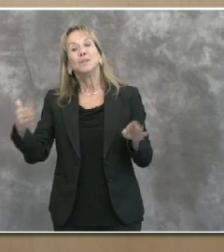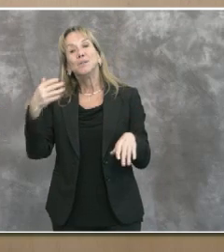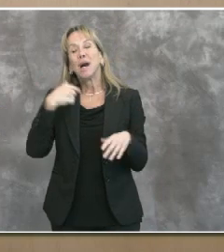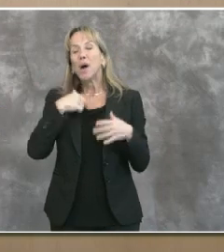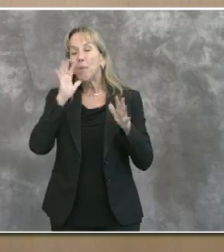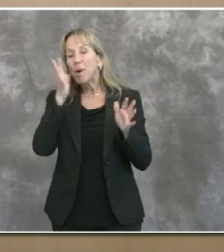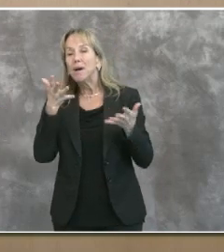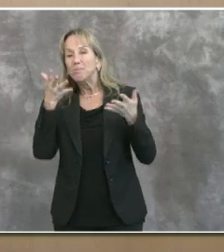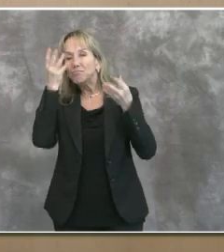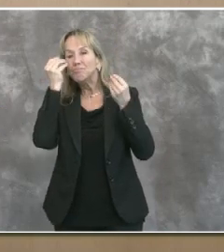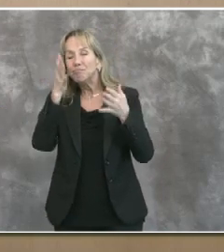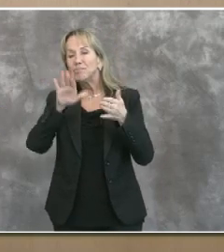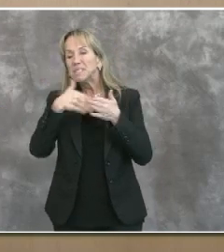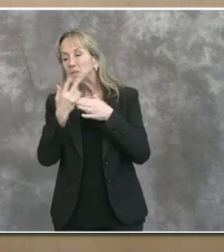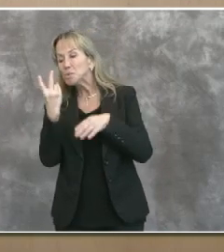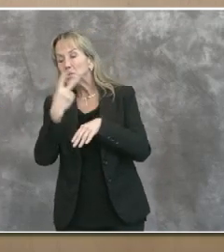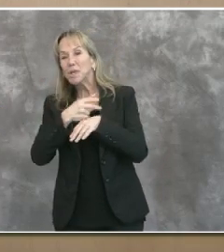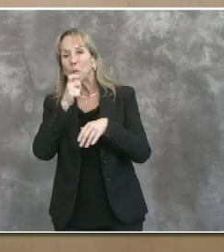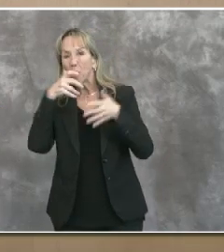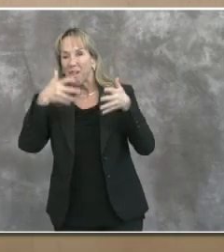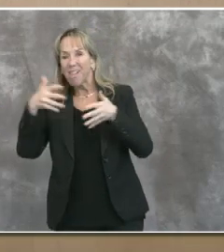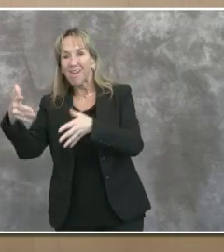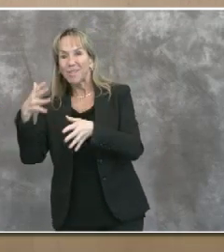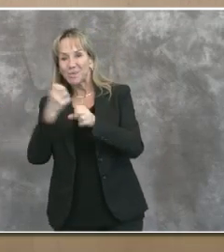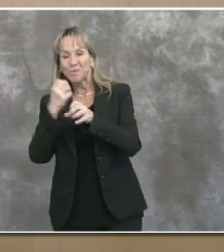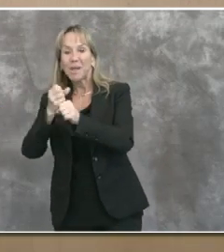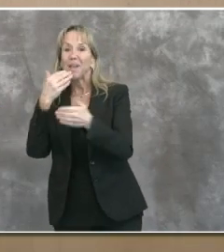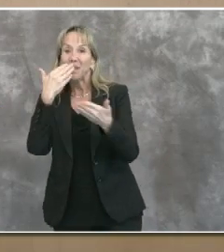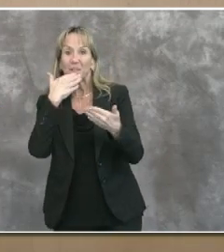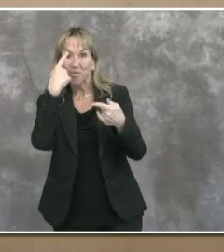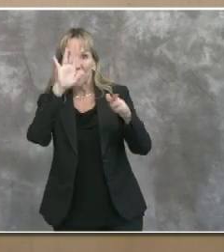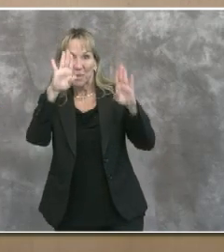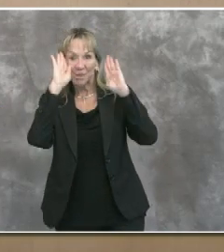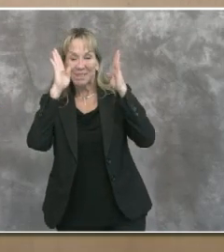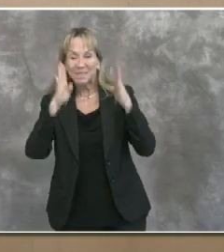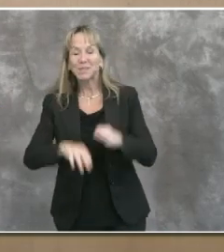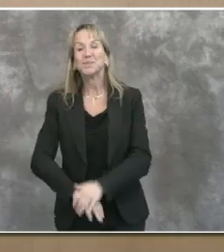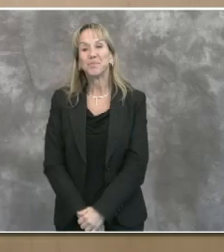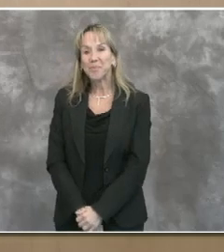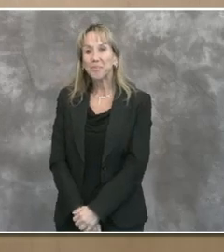the remaining recipients, and thank you for your attention.